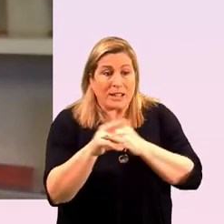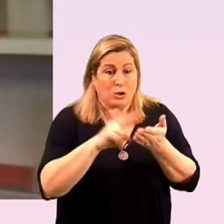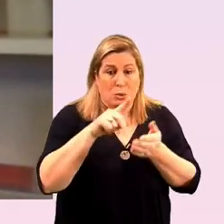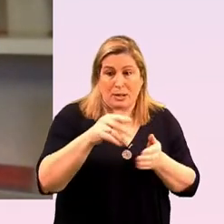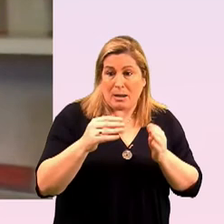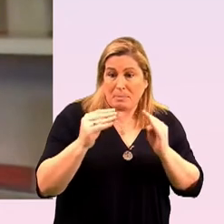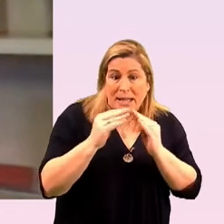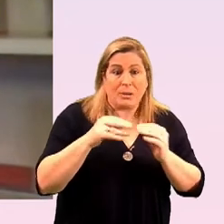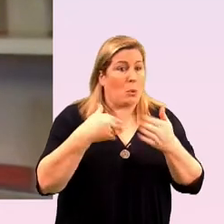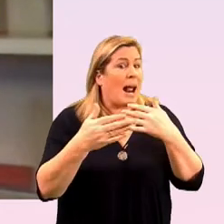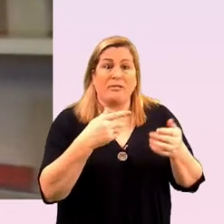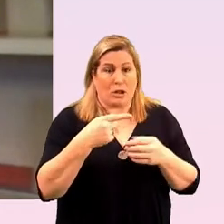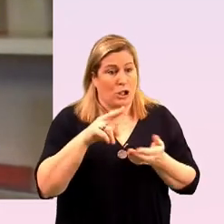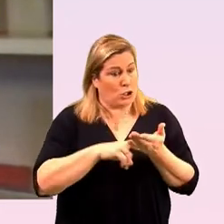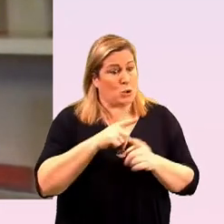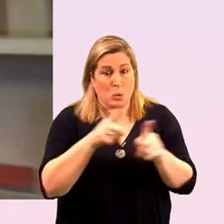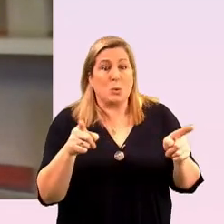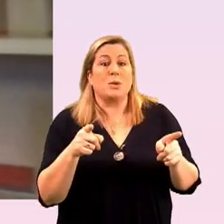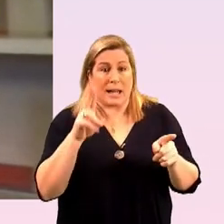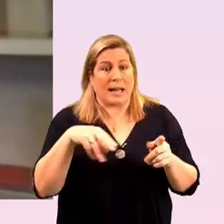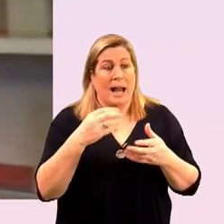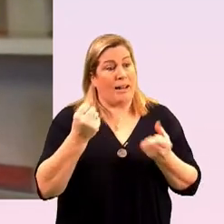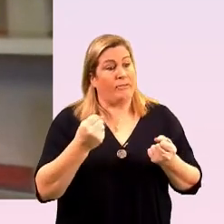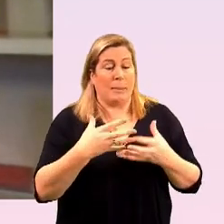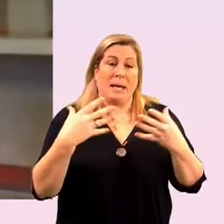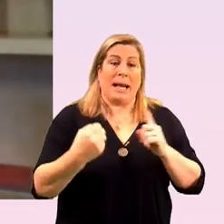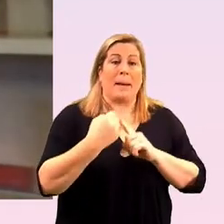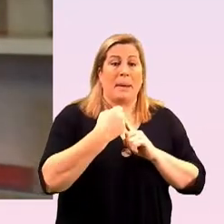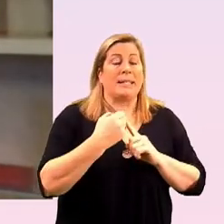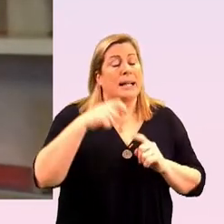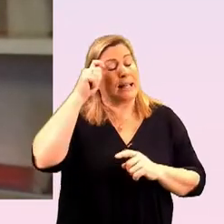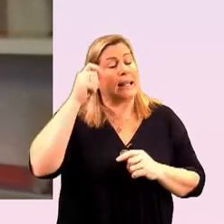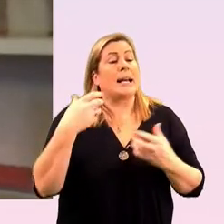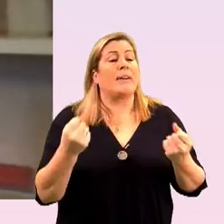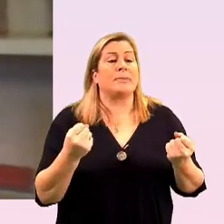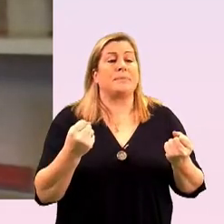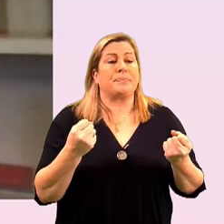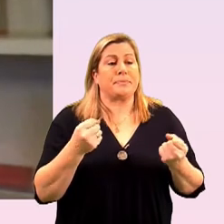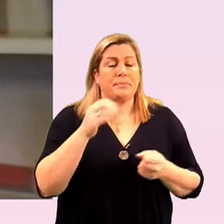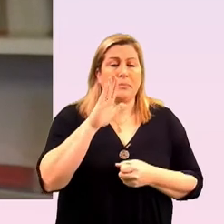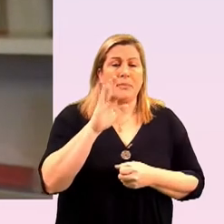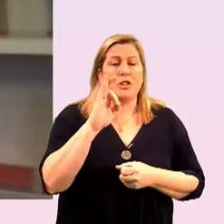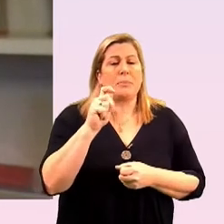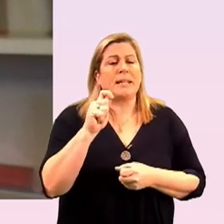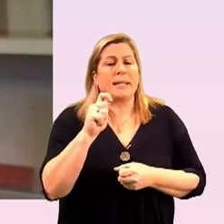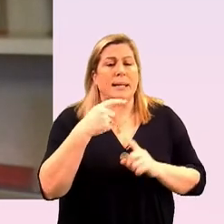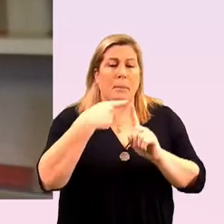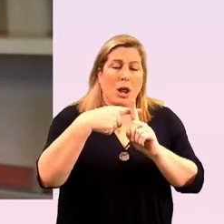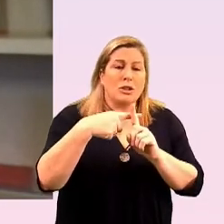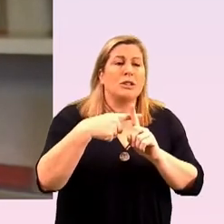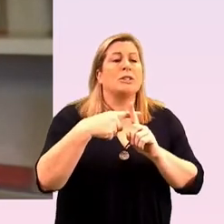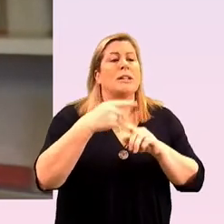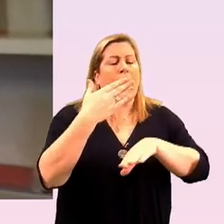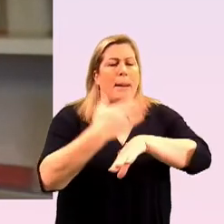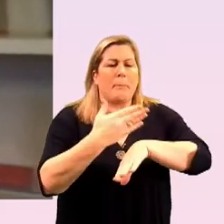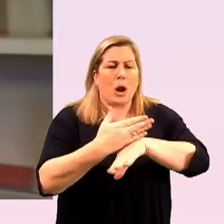has that impact. You know, I think also having, you know, an LGBT plus employee